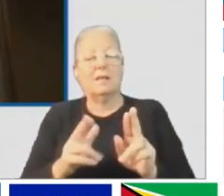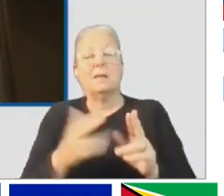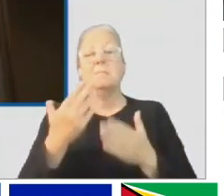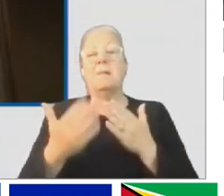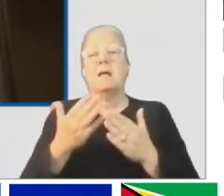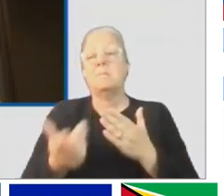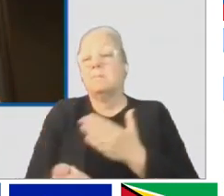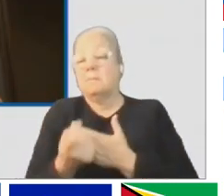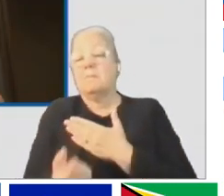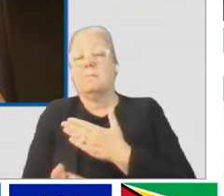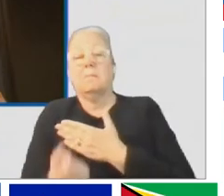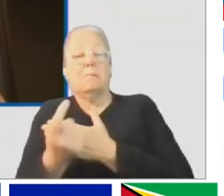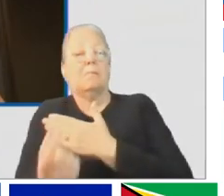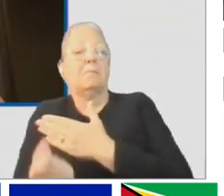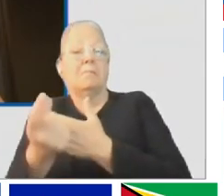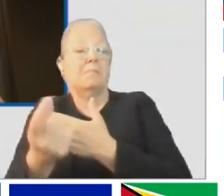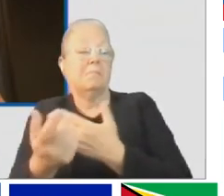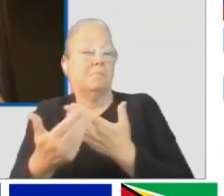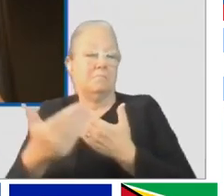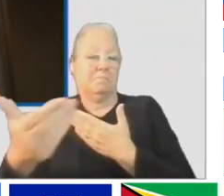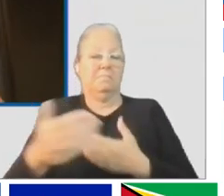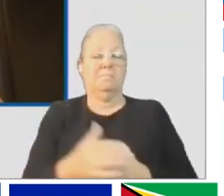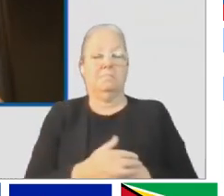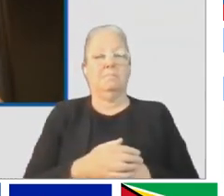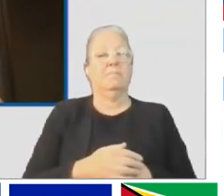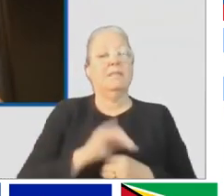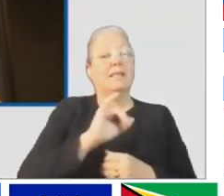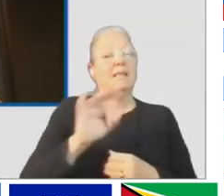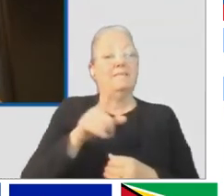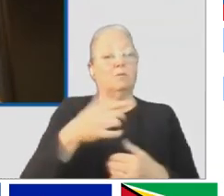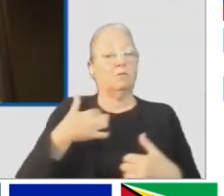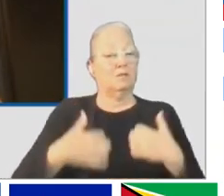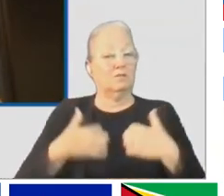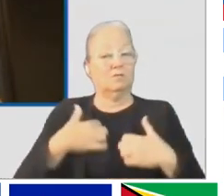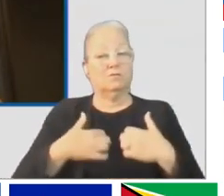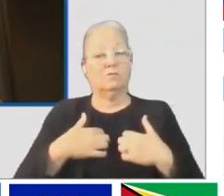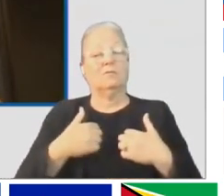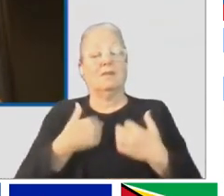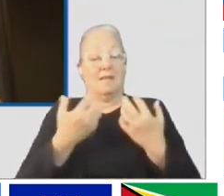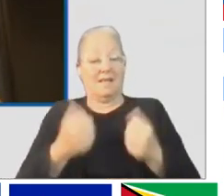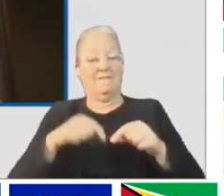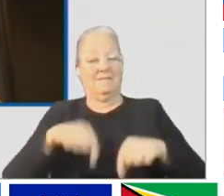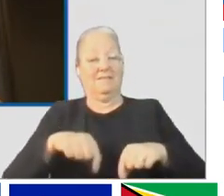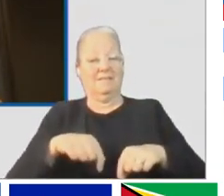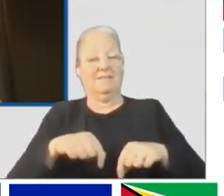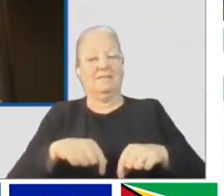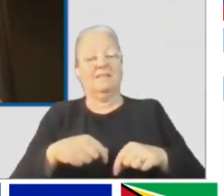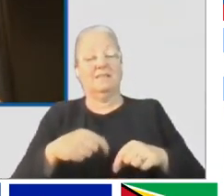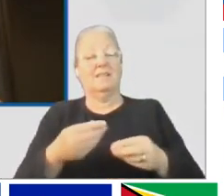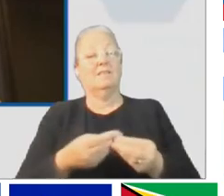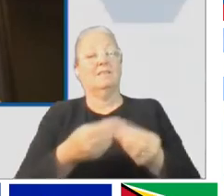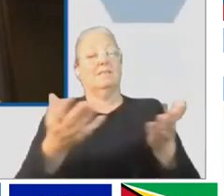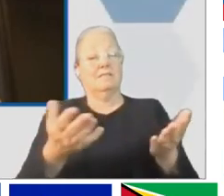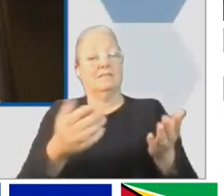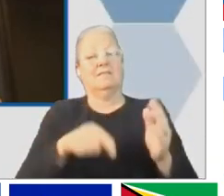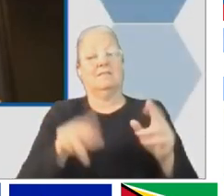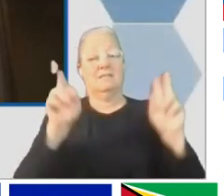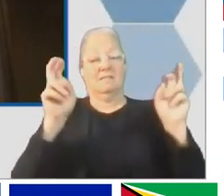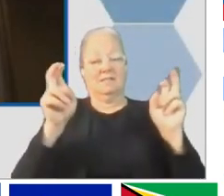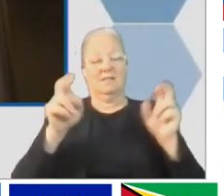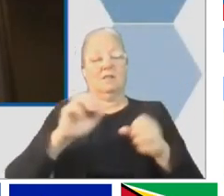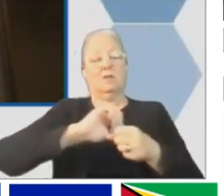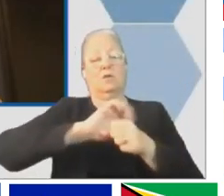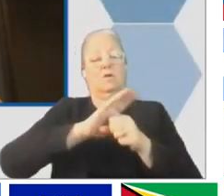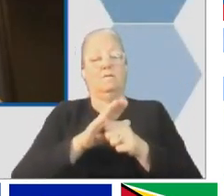incidents throughout the year. If you're interested, this guidance is also available to the public on FEMA.gov, and it's titled the COVID-19